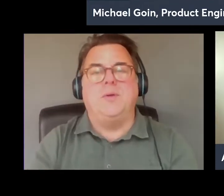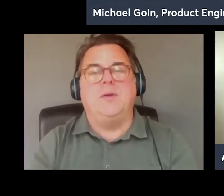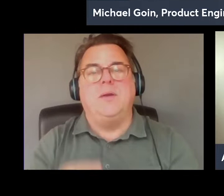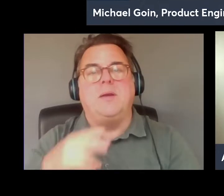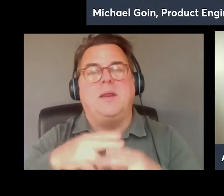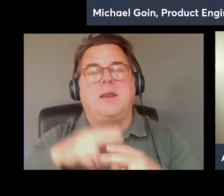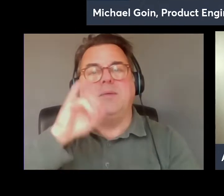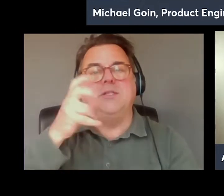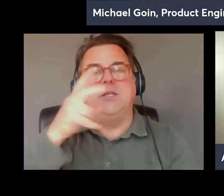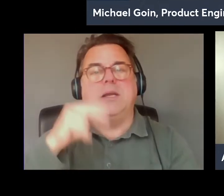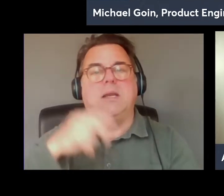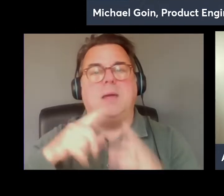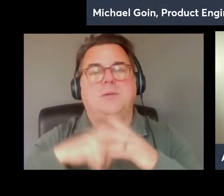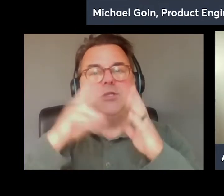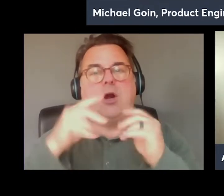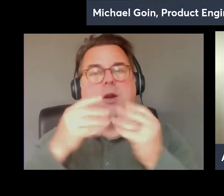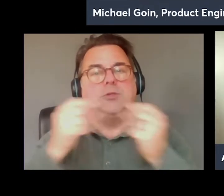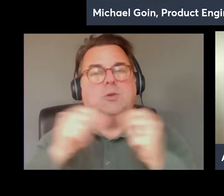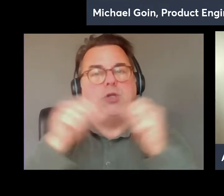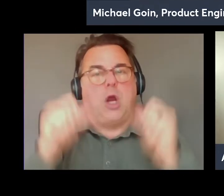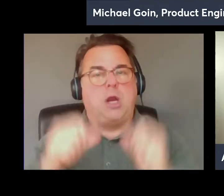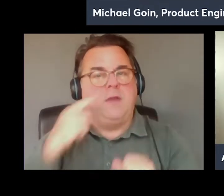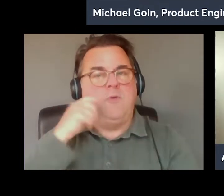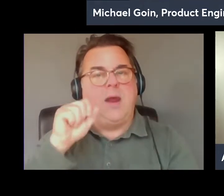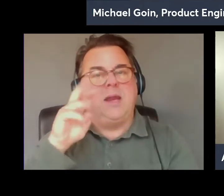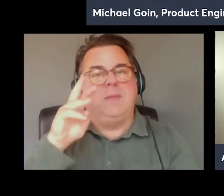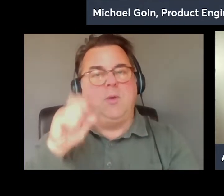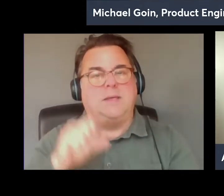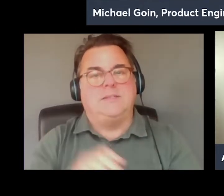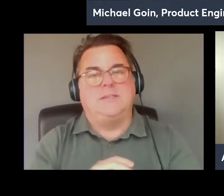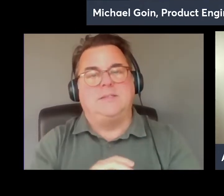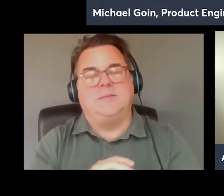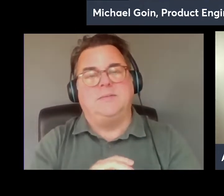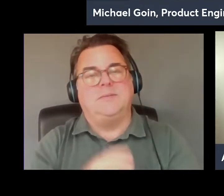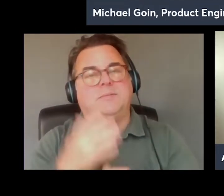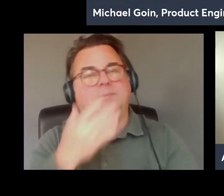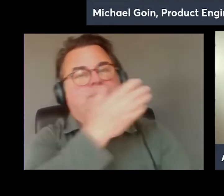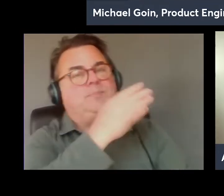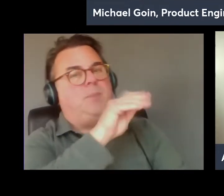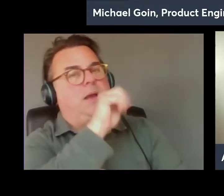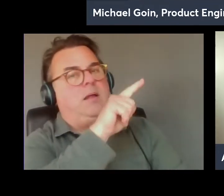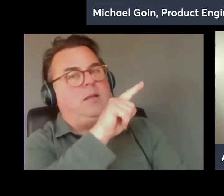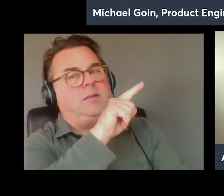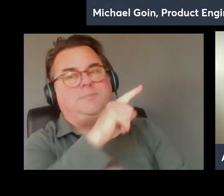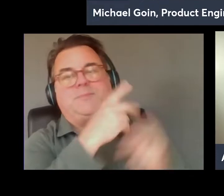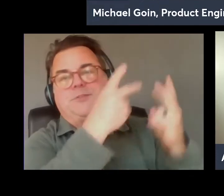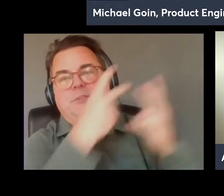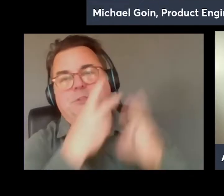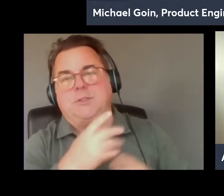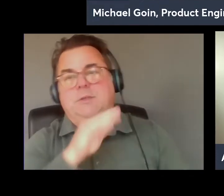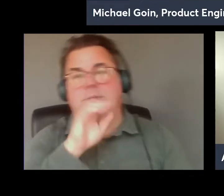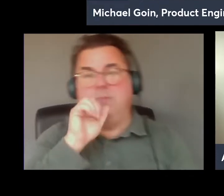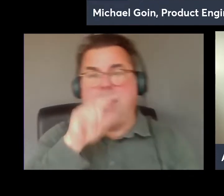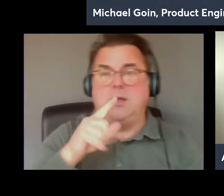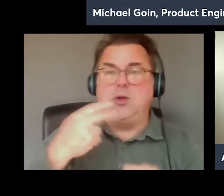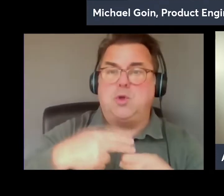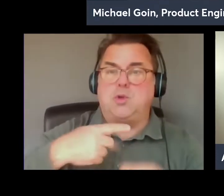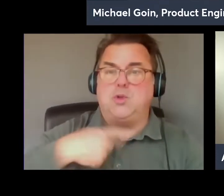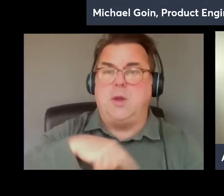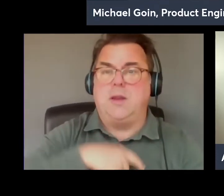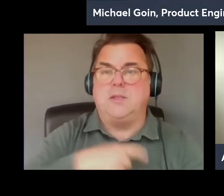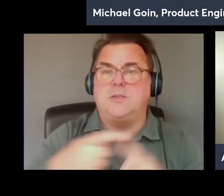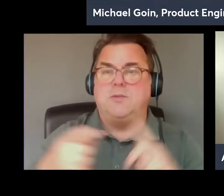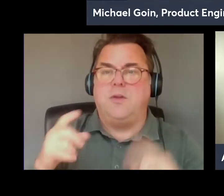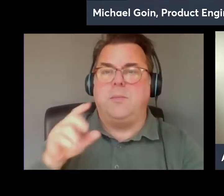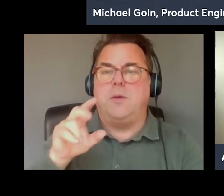I'm a startup solutions architect at AWS. And Michael, too. Michael's our guest. Michael, you're joining us here from Neural